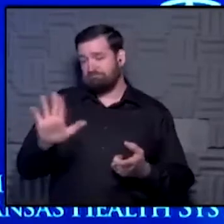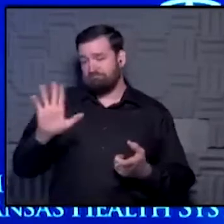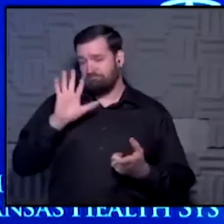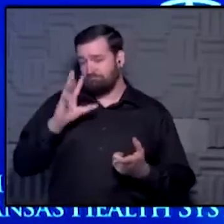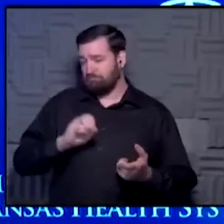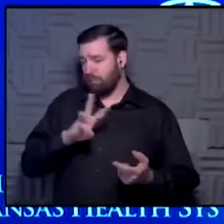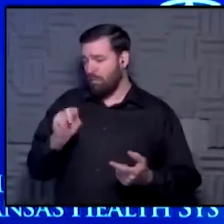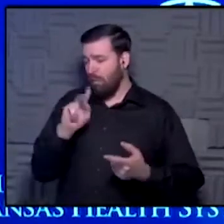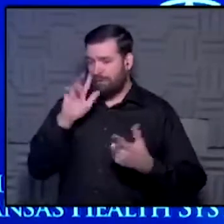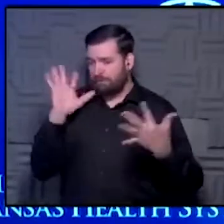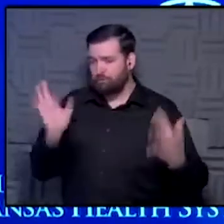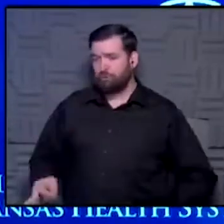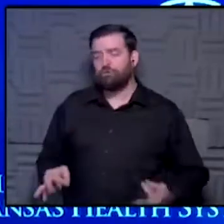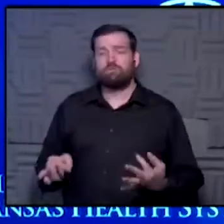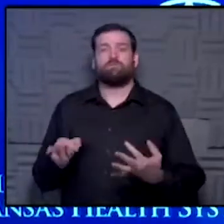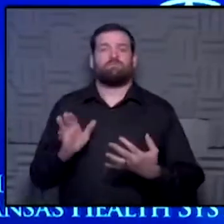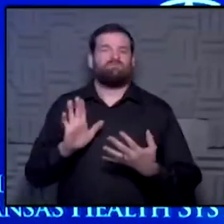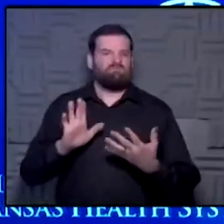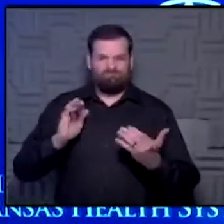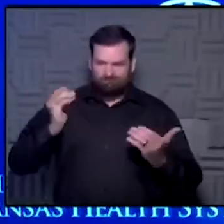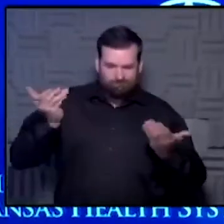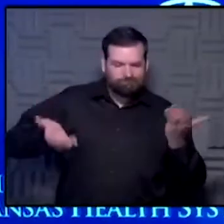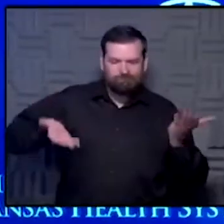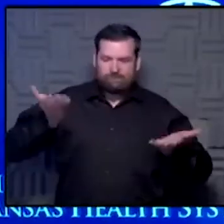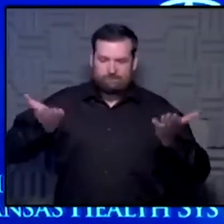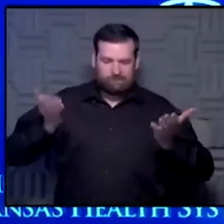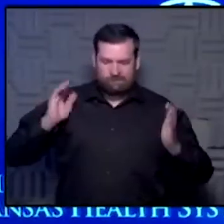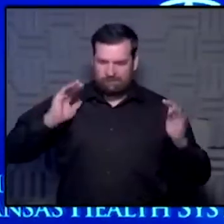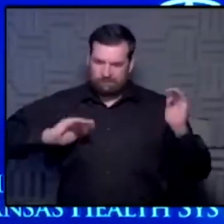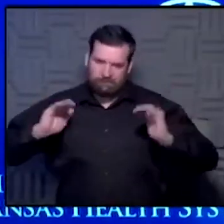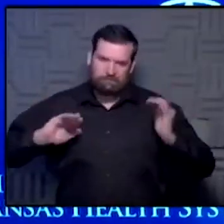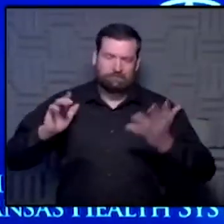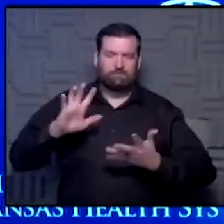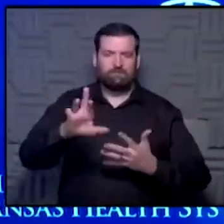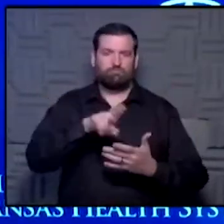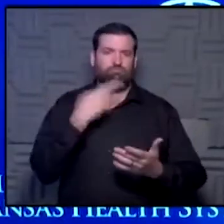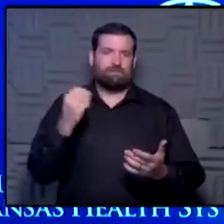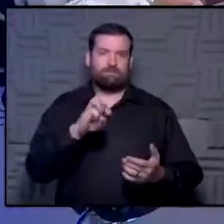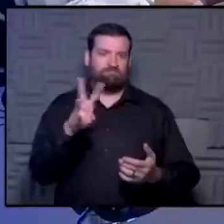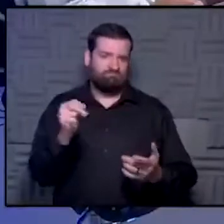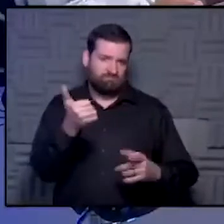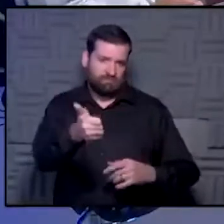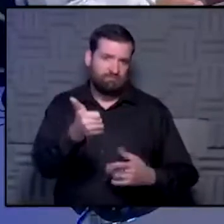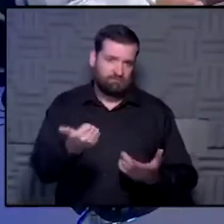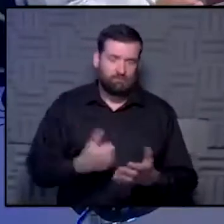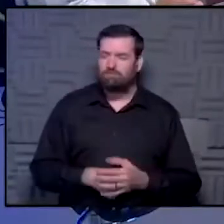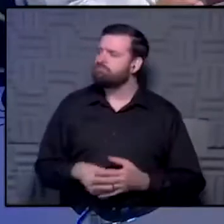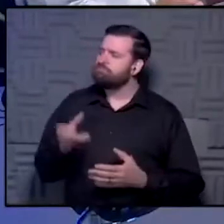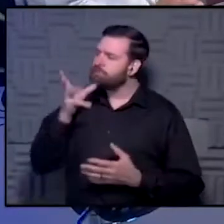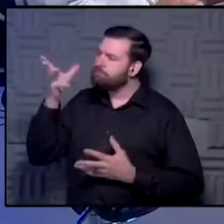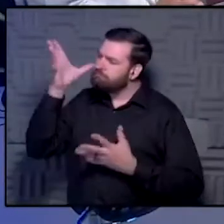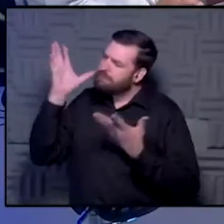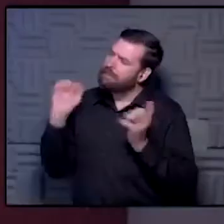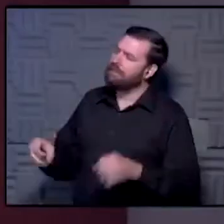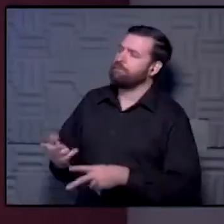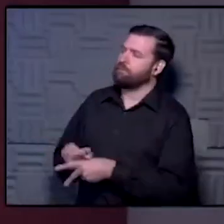talked about at home and weigh those risk factors. Amanda, are there things that parents can do to try and keep their kids safer?